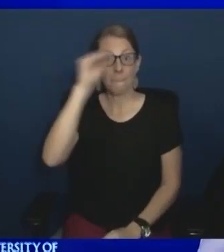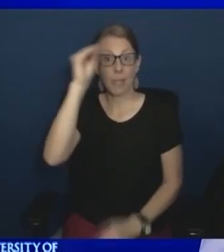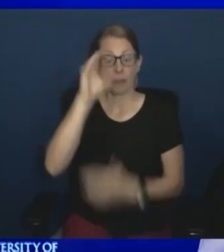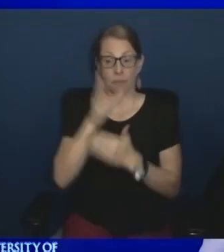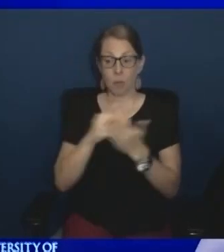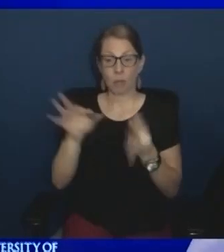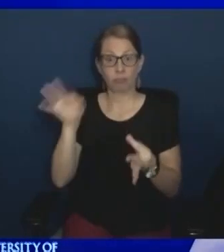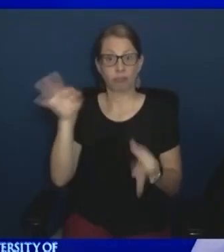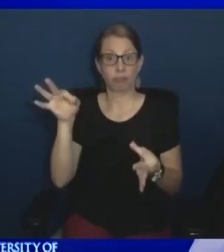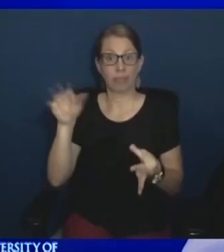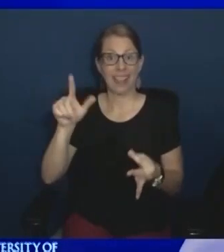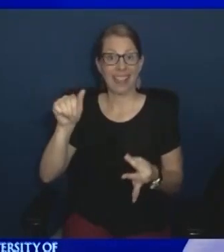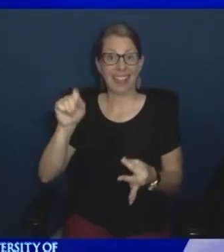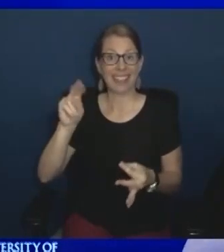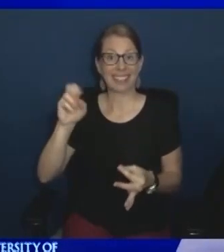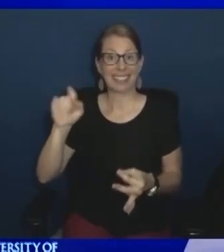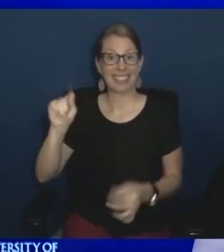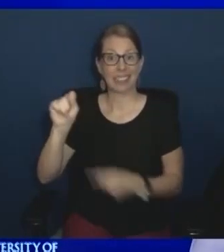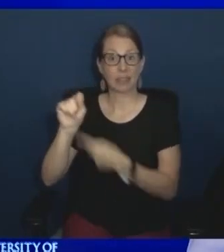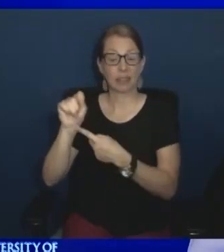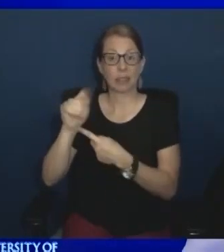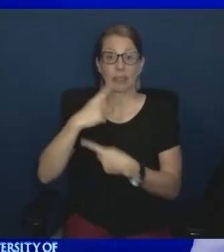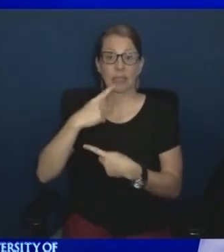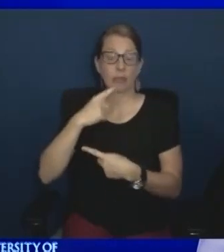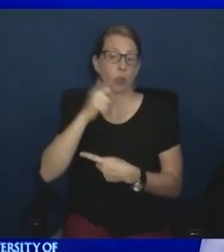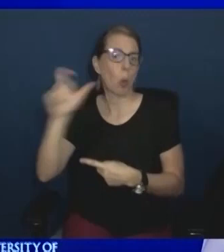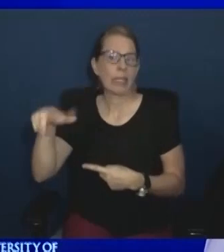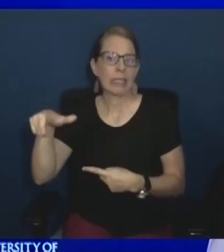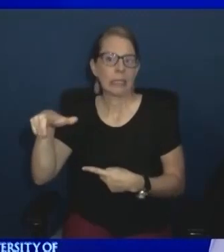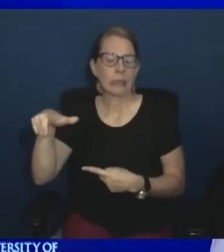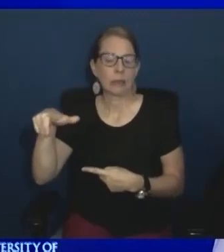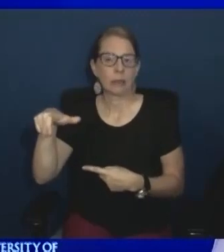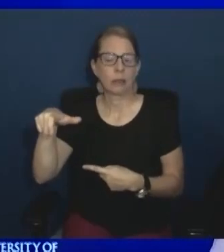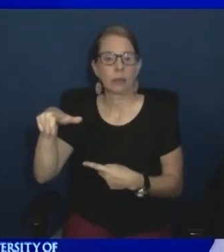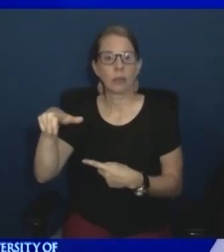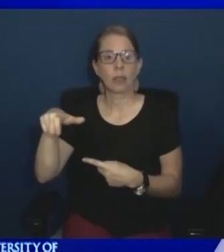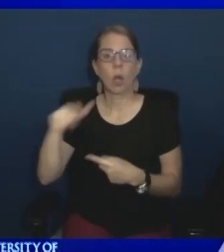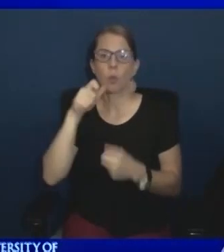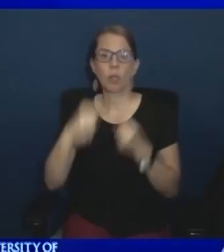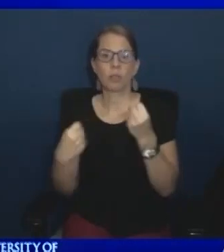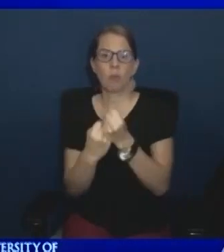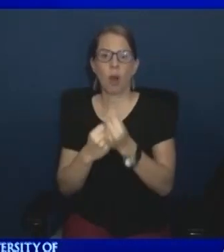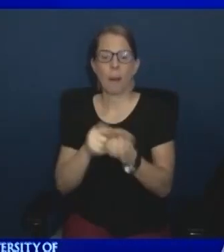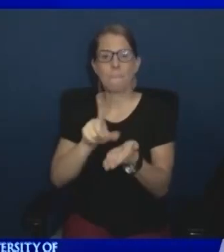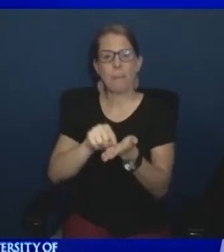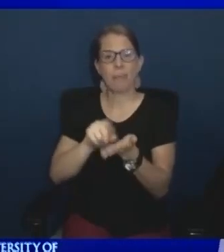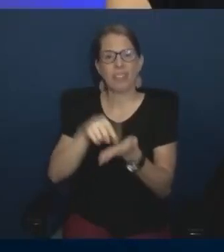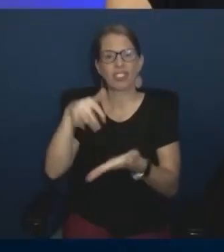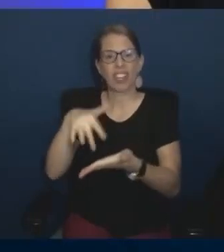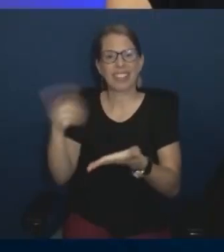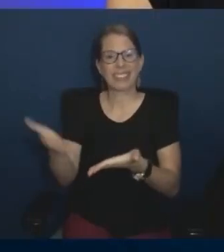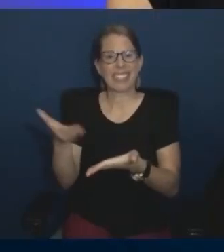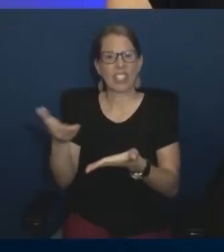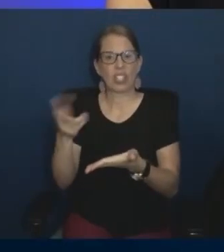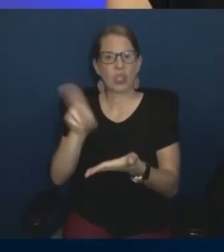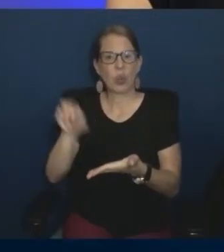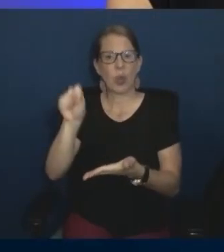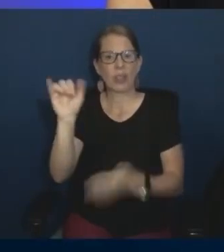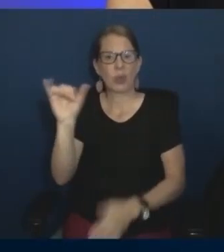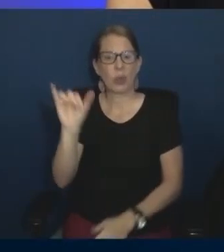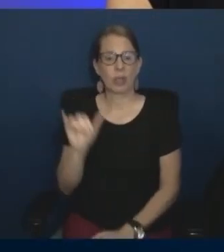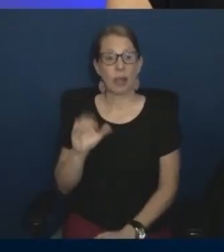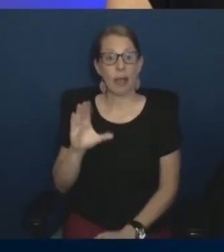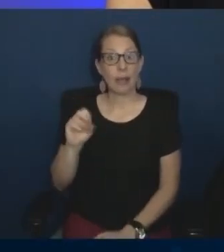Lancet saying it's not needed. That would certainly support the published studies that we have here in the United States as well. Carolina has a follow-up